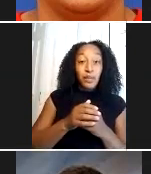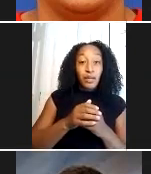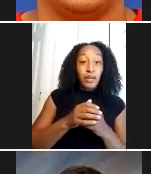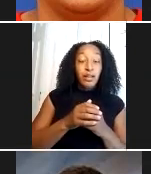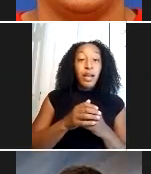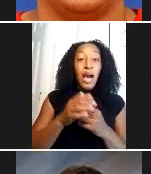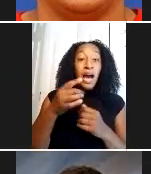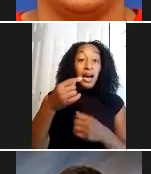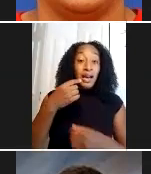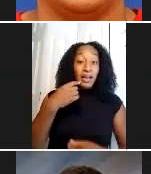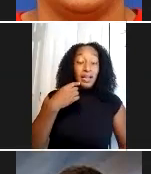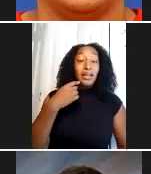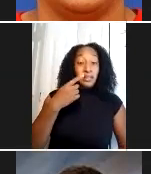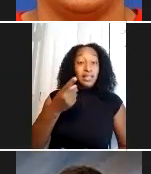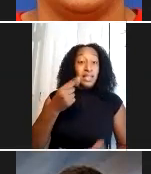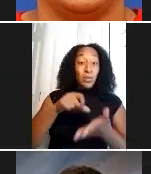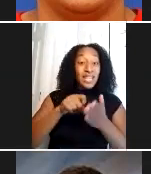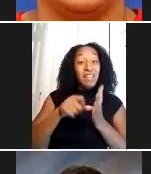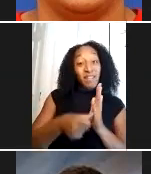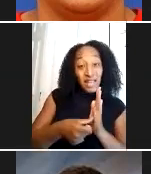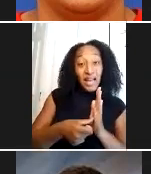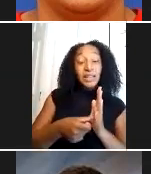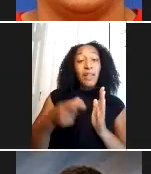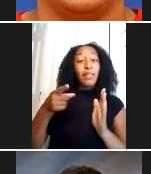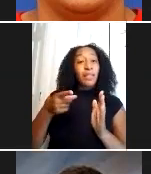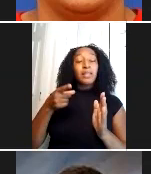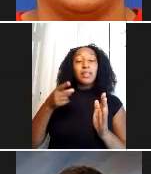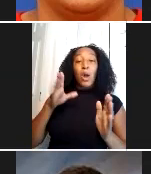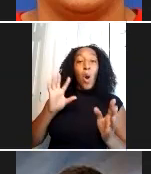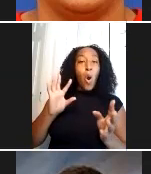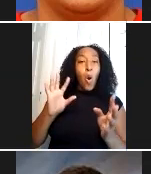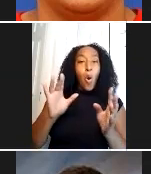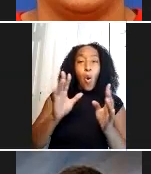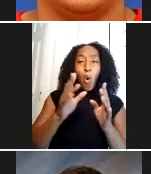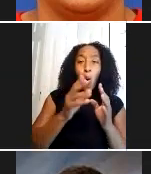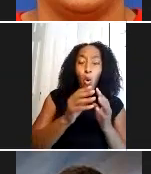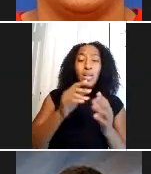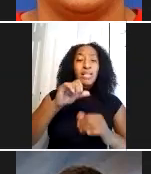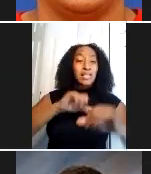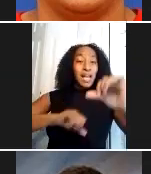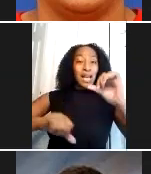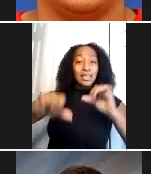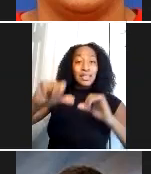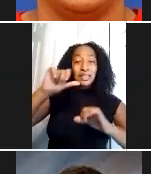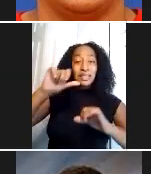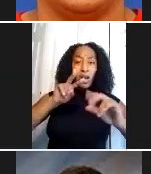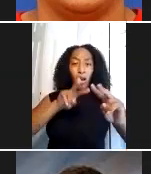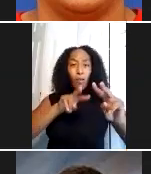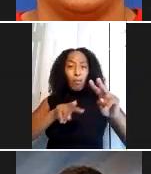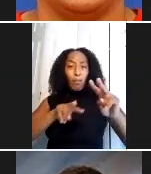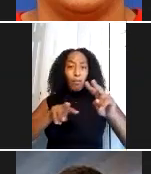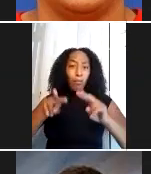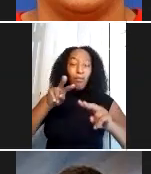whole um, scientific endeavor, this scientific method process starts with